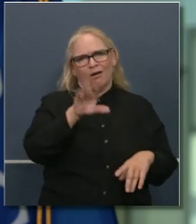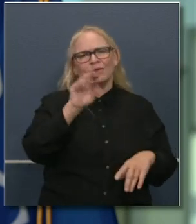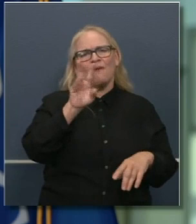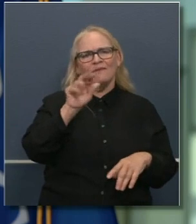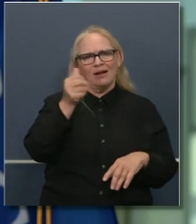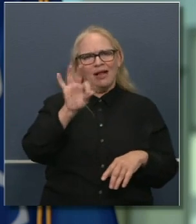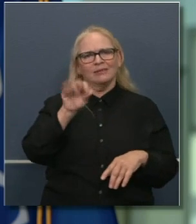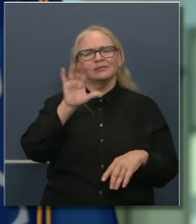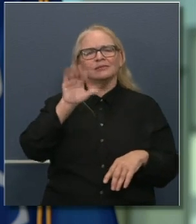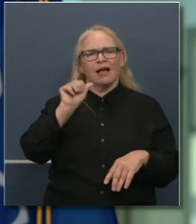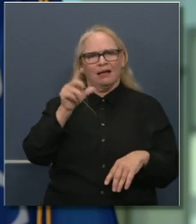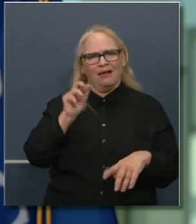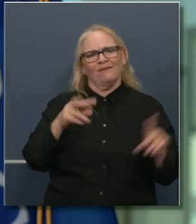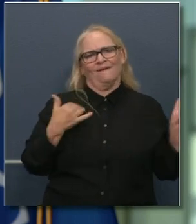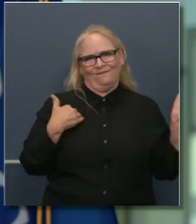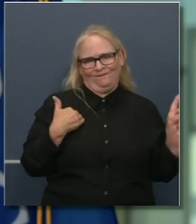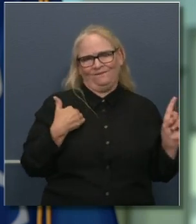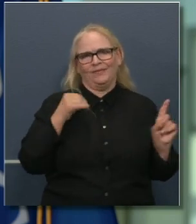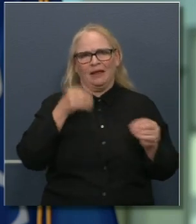aggregated on our